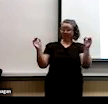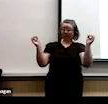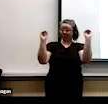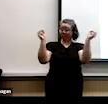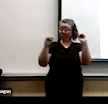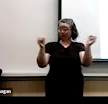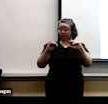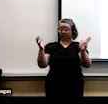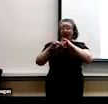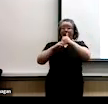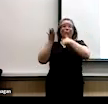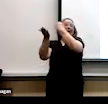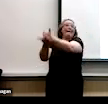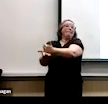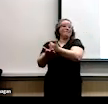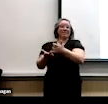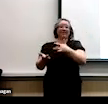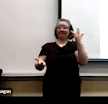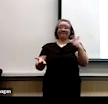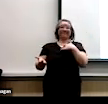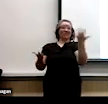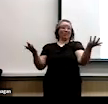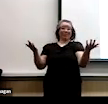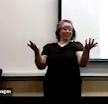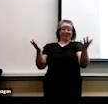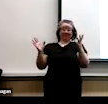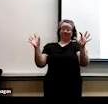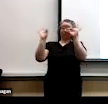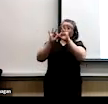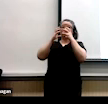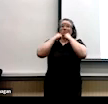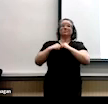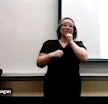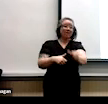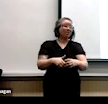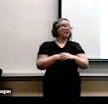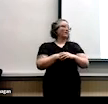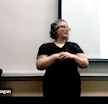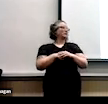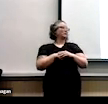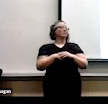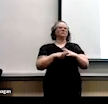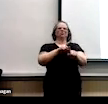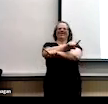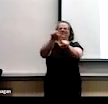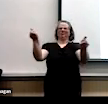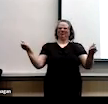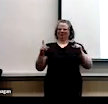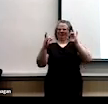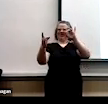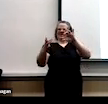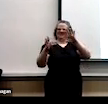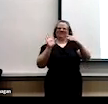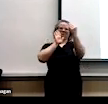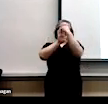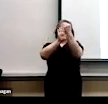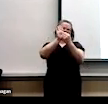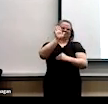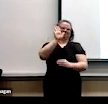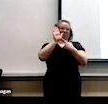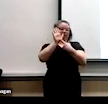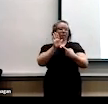Lack of service coordination or one central place to call. This is something that patients report a lot. When they were on the pediatric side, they knew who to call. And